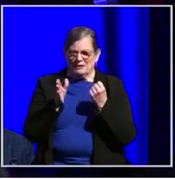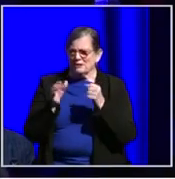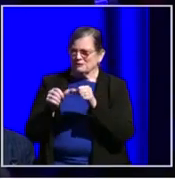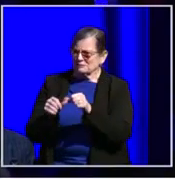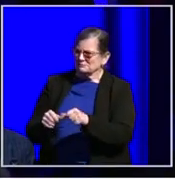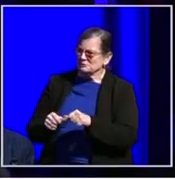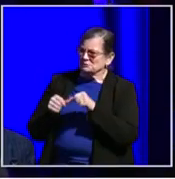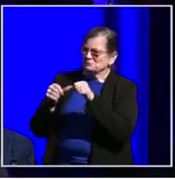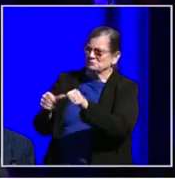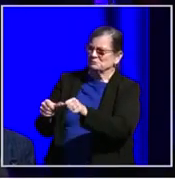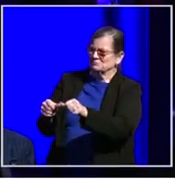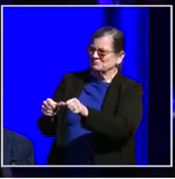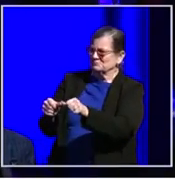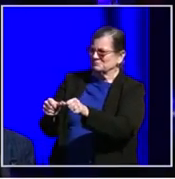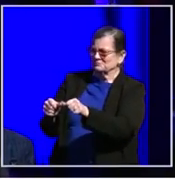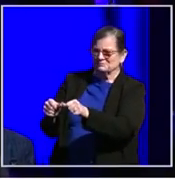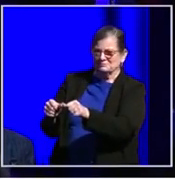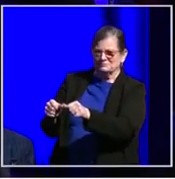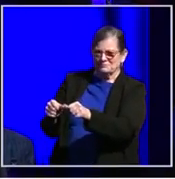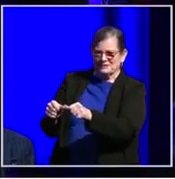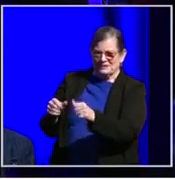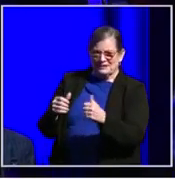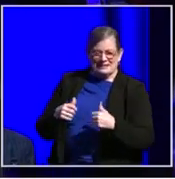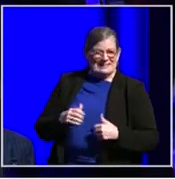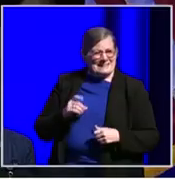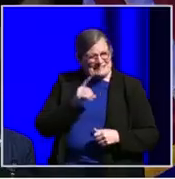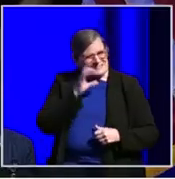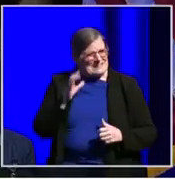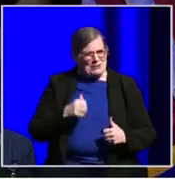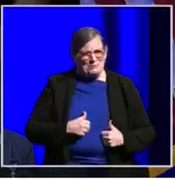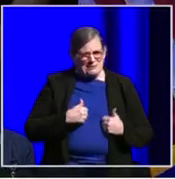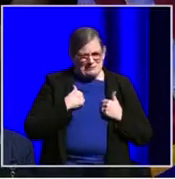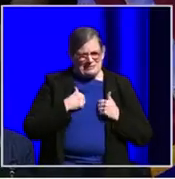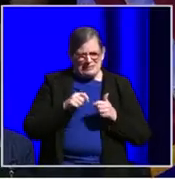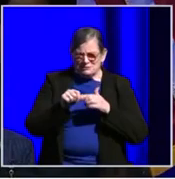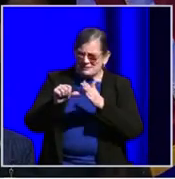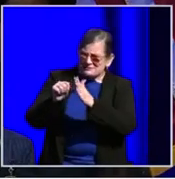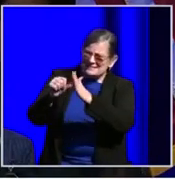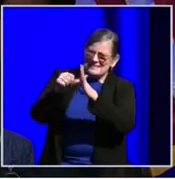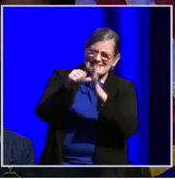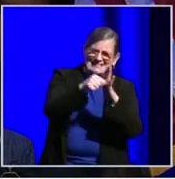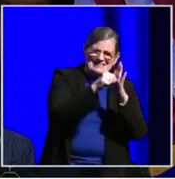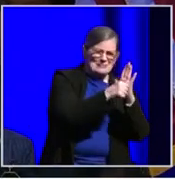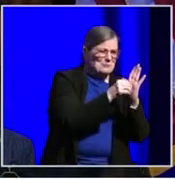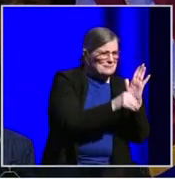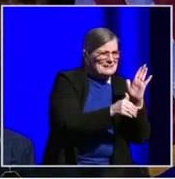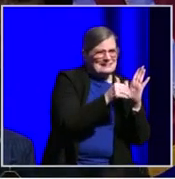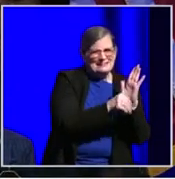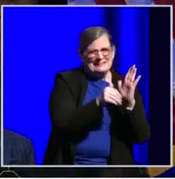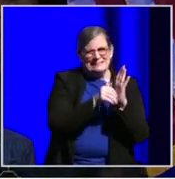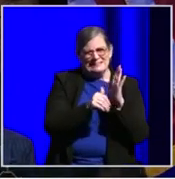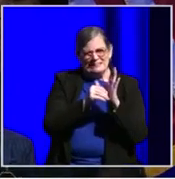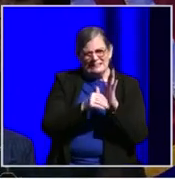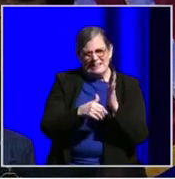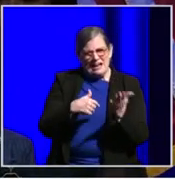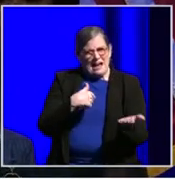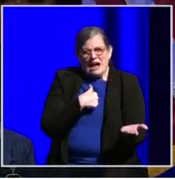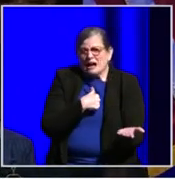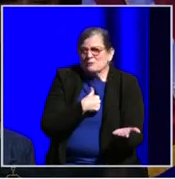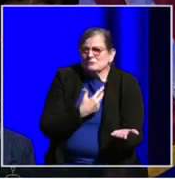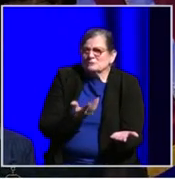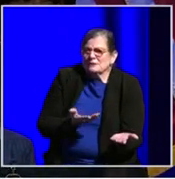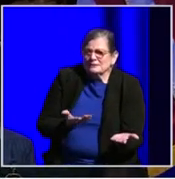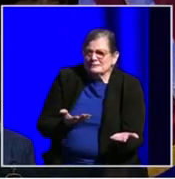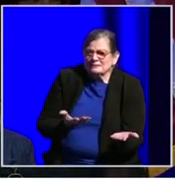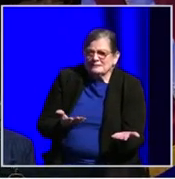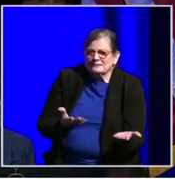District residents have repeatedly told me that in addition to being an independent advocate for equity, democracy, they expect the Office